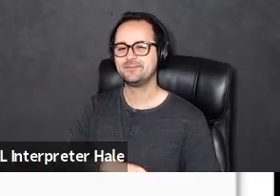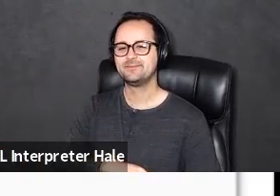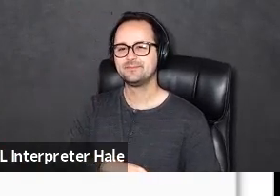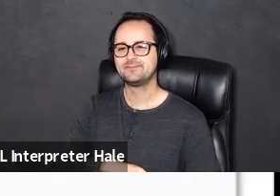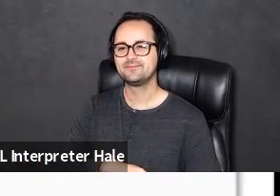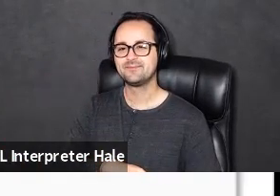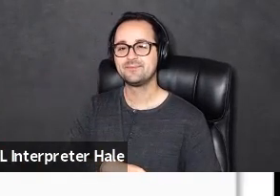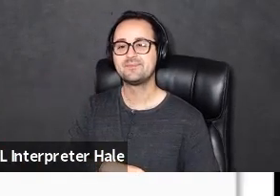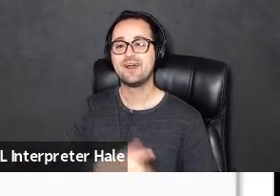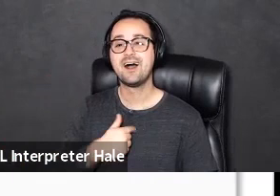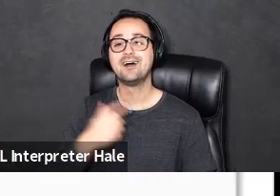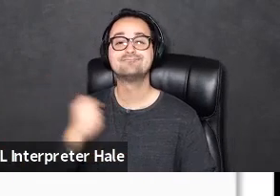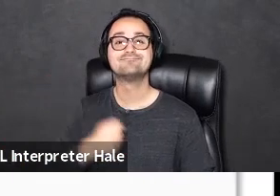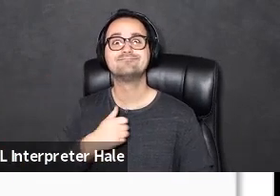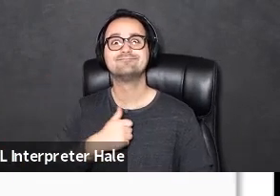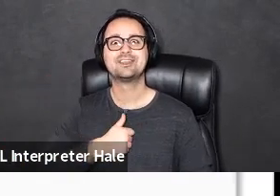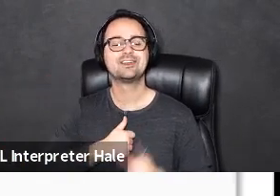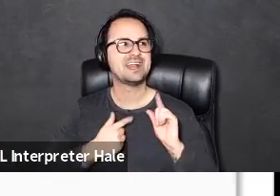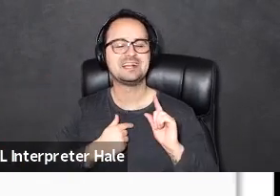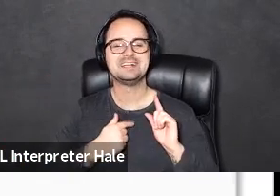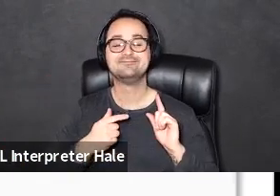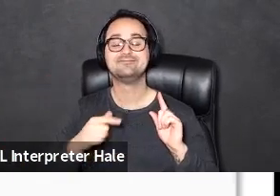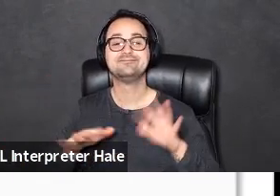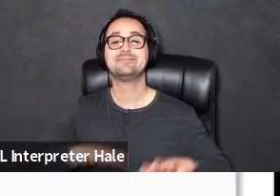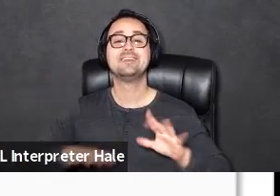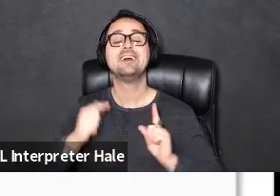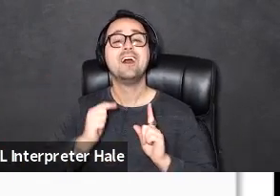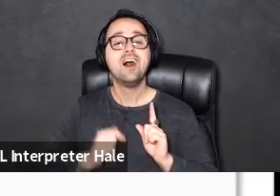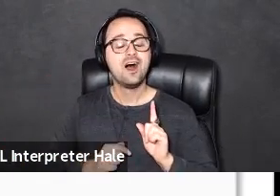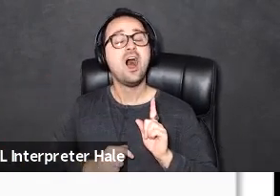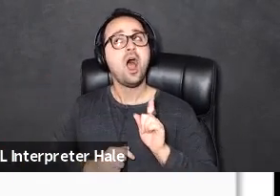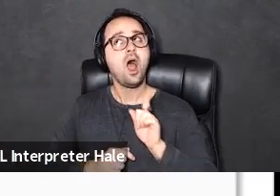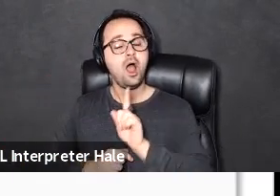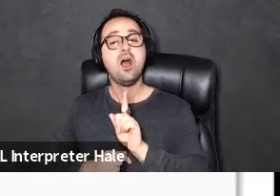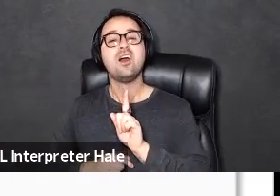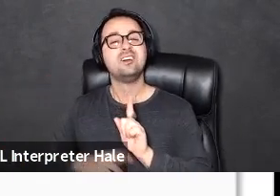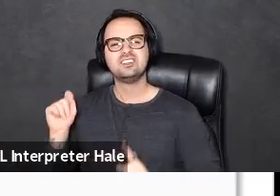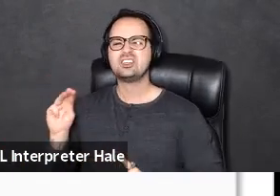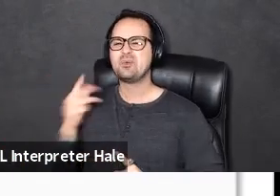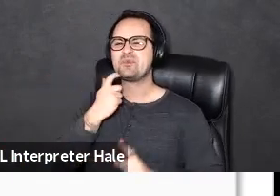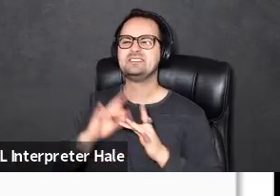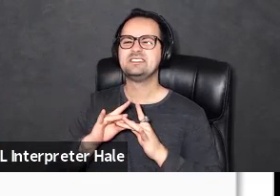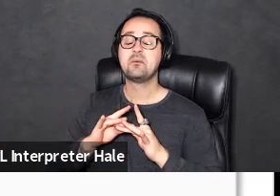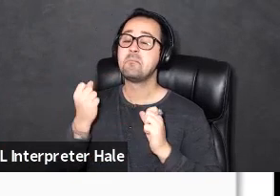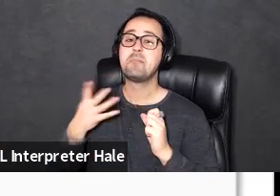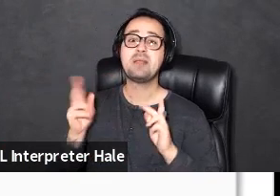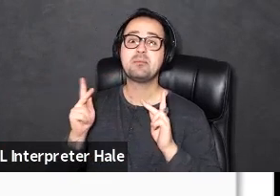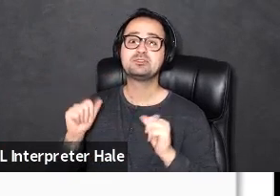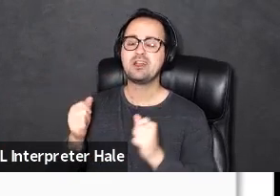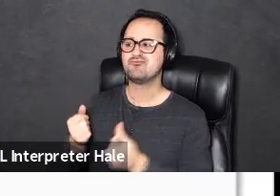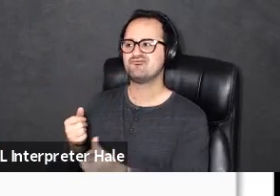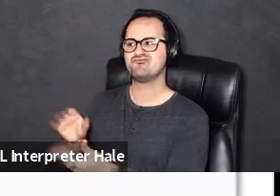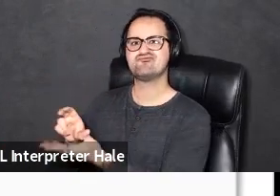Oh, sorry, you're bringing me back in. Yes. That was like you. So as Tom has said, you know, a lot of people try to fund a trust with what we call